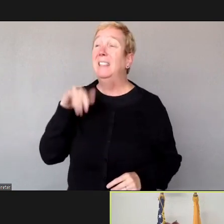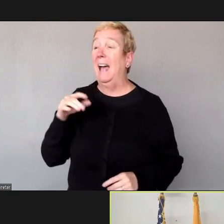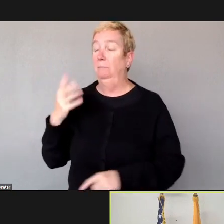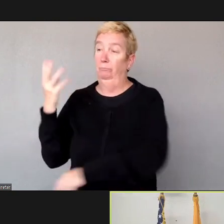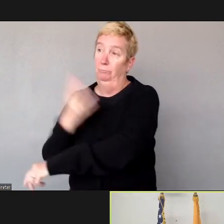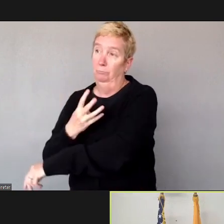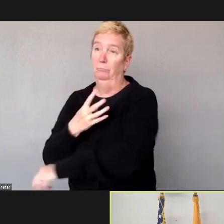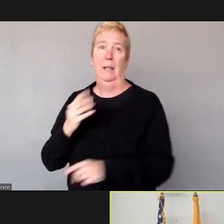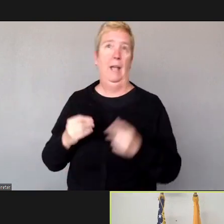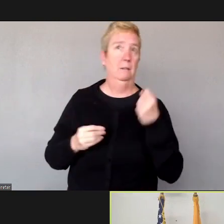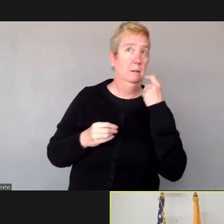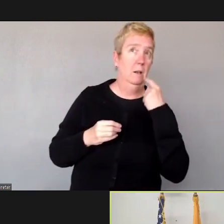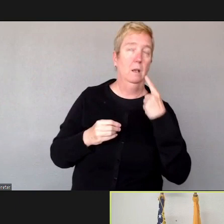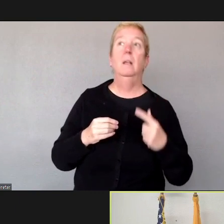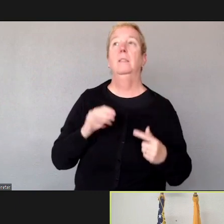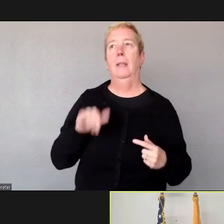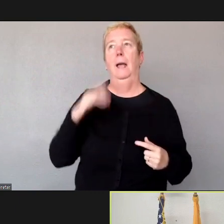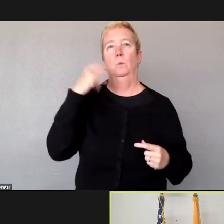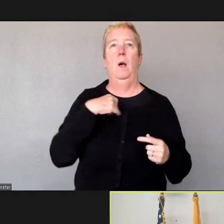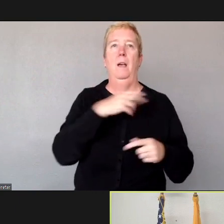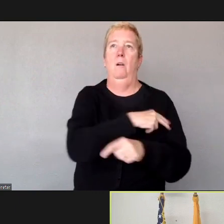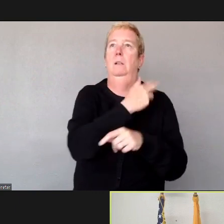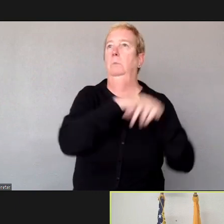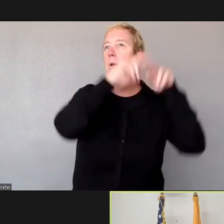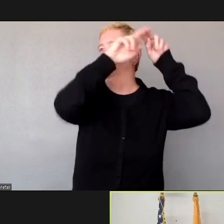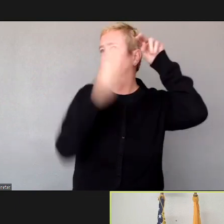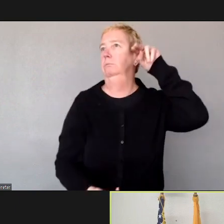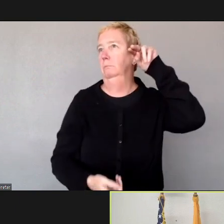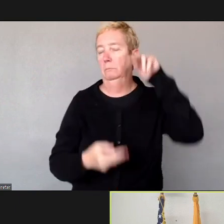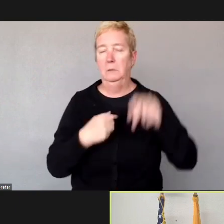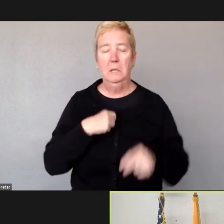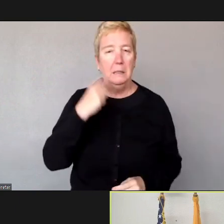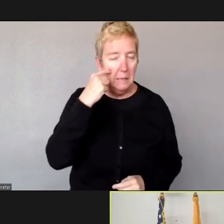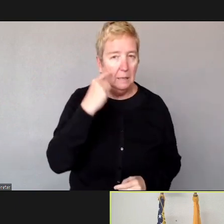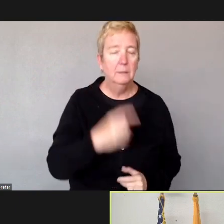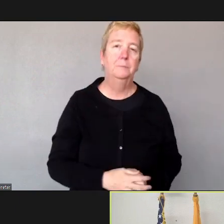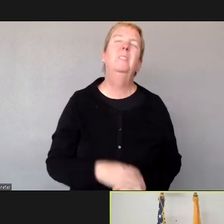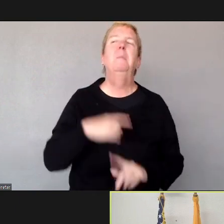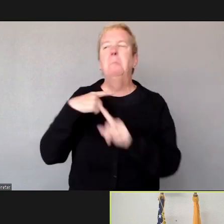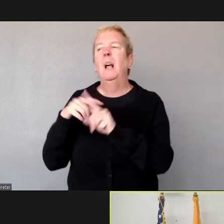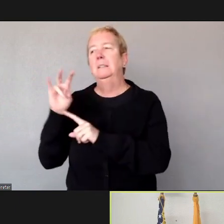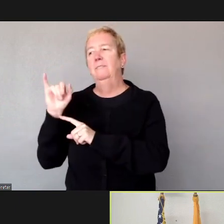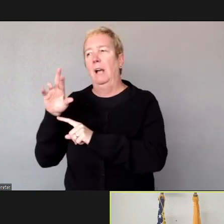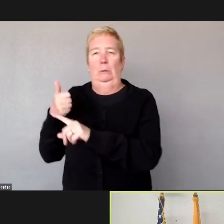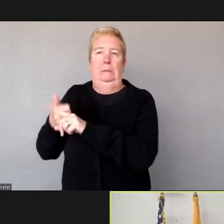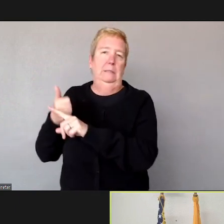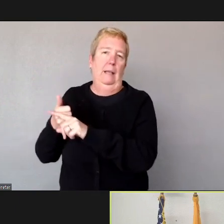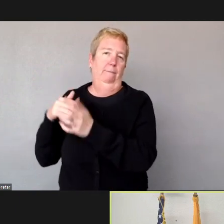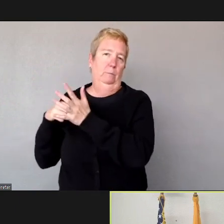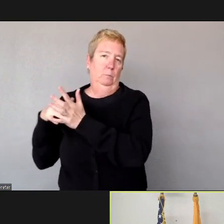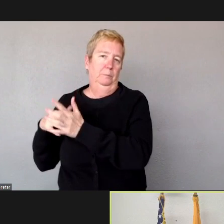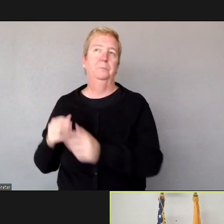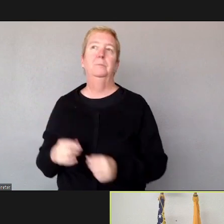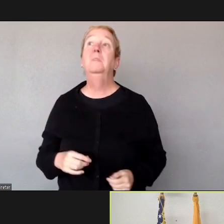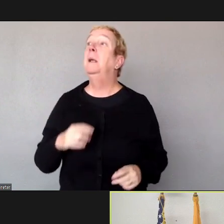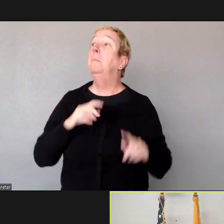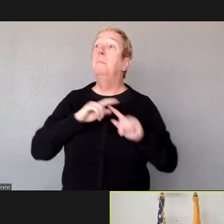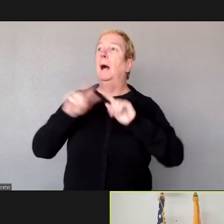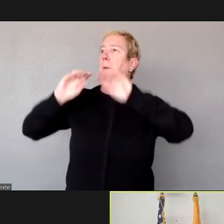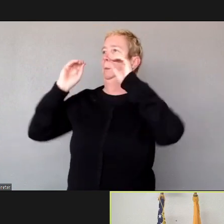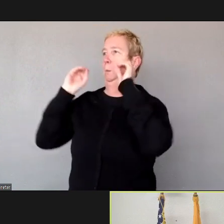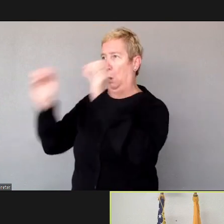we're seeing that big drop in hospitalization rates, in addition to characteristics of the virus. But there's no discussions about that.